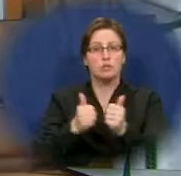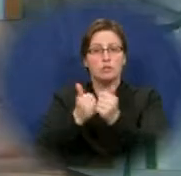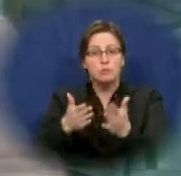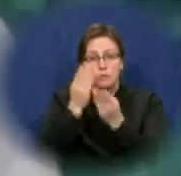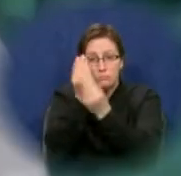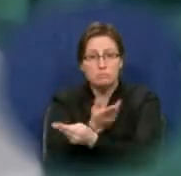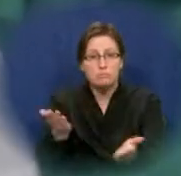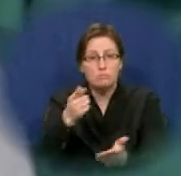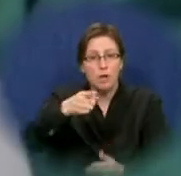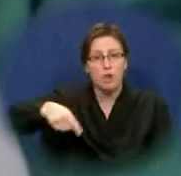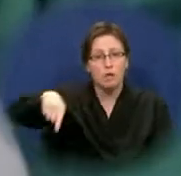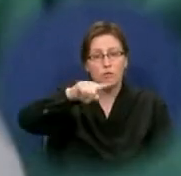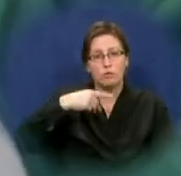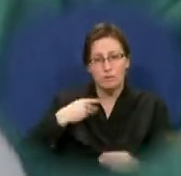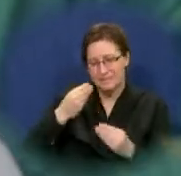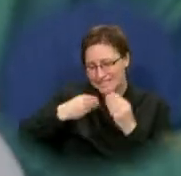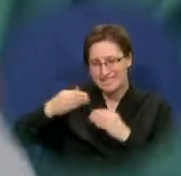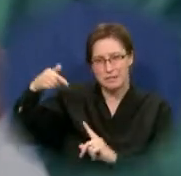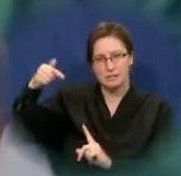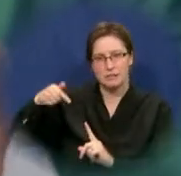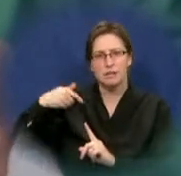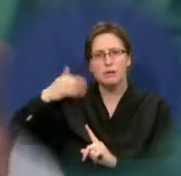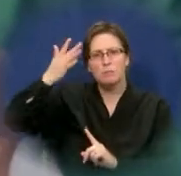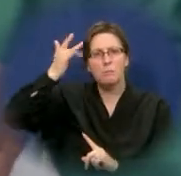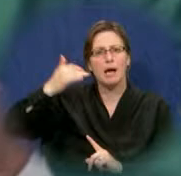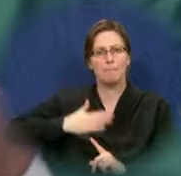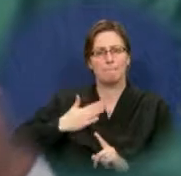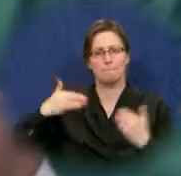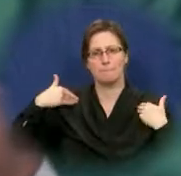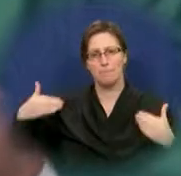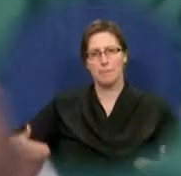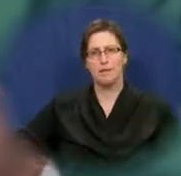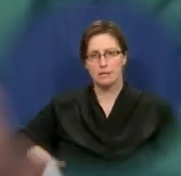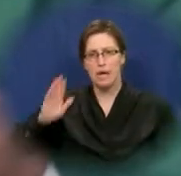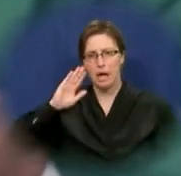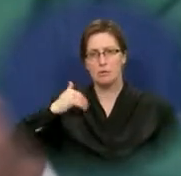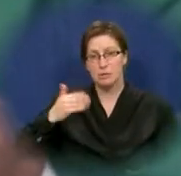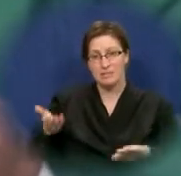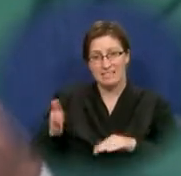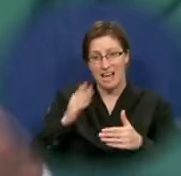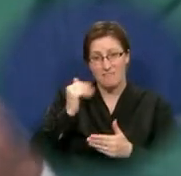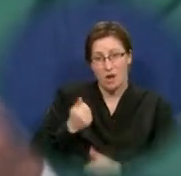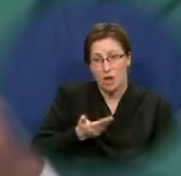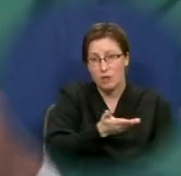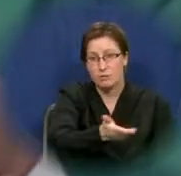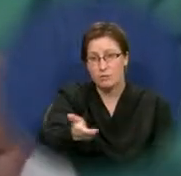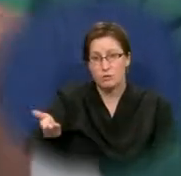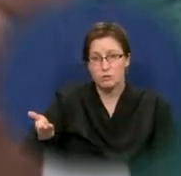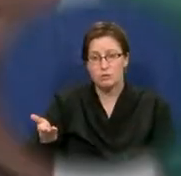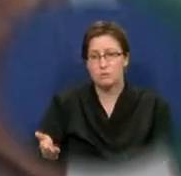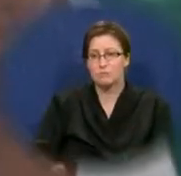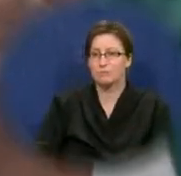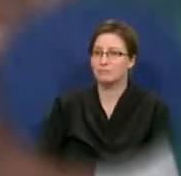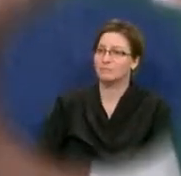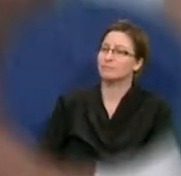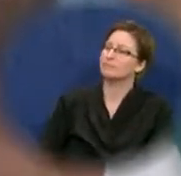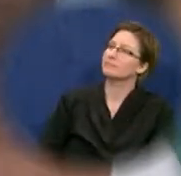saying, "Take this, all of you, and eat of it, for this is my body, which will be given up for